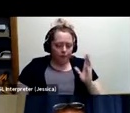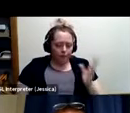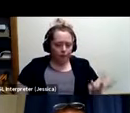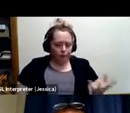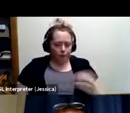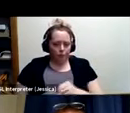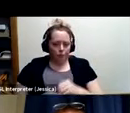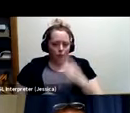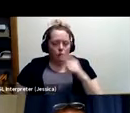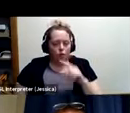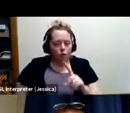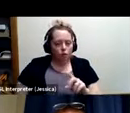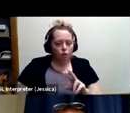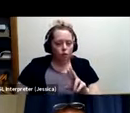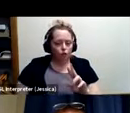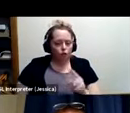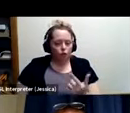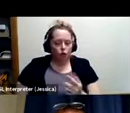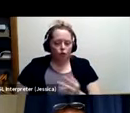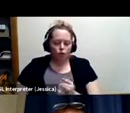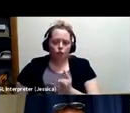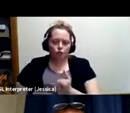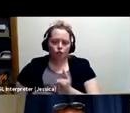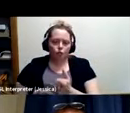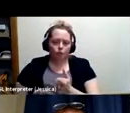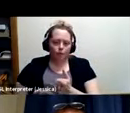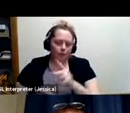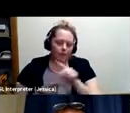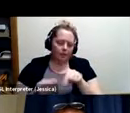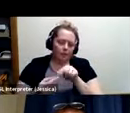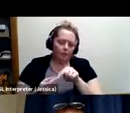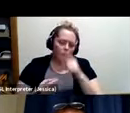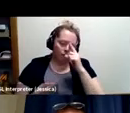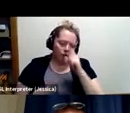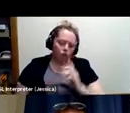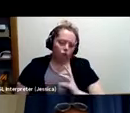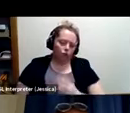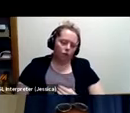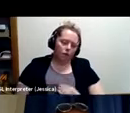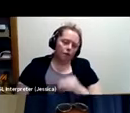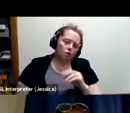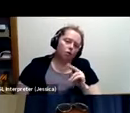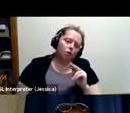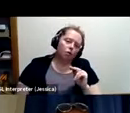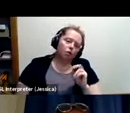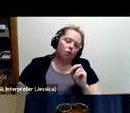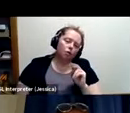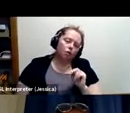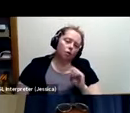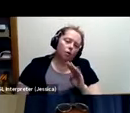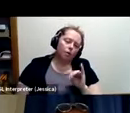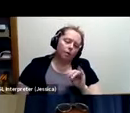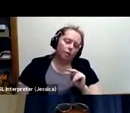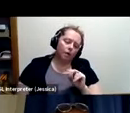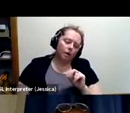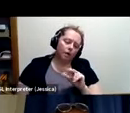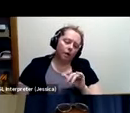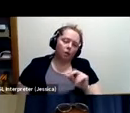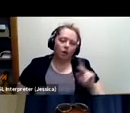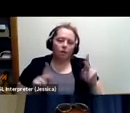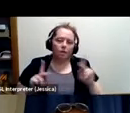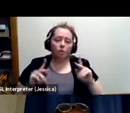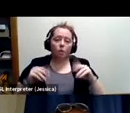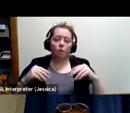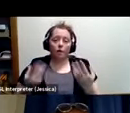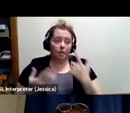that that type of program is provided for trans and non-binary people, because we are